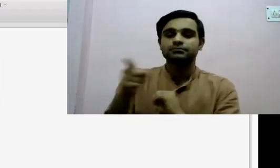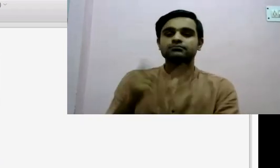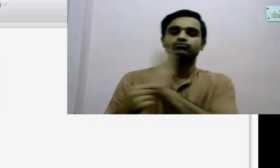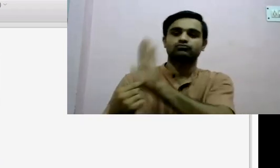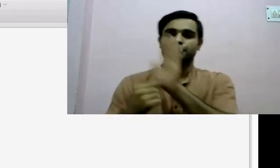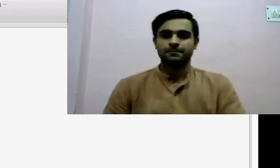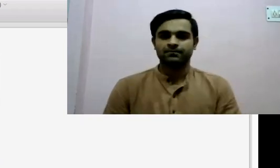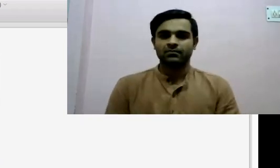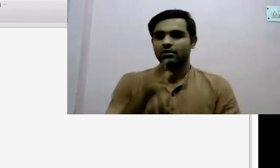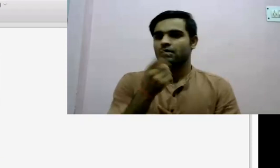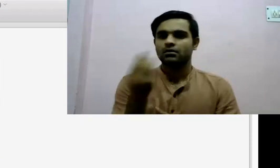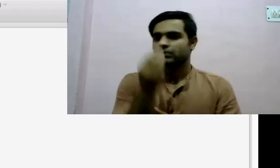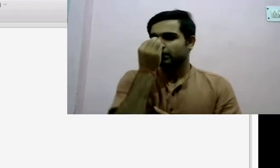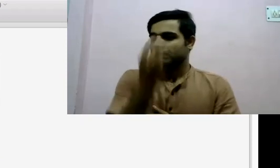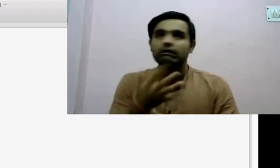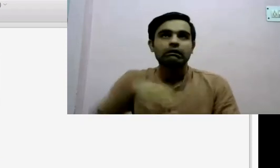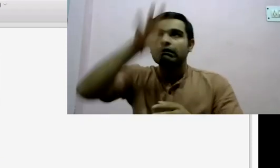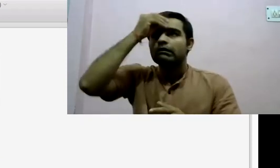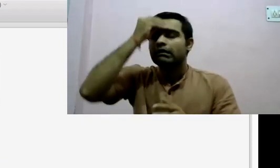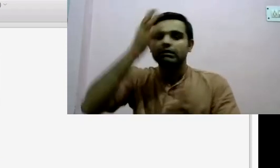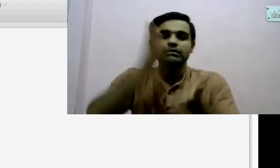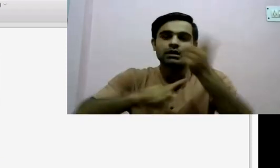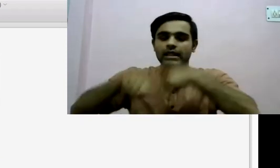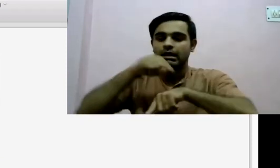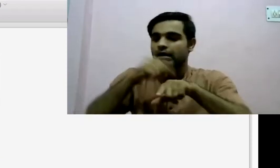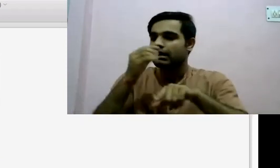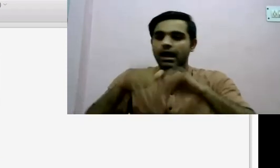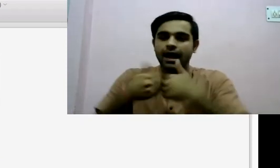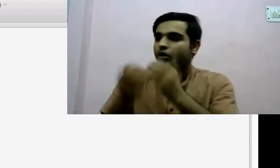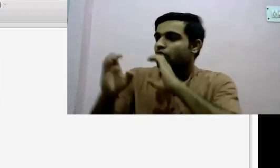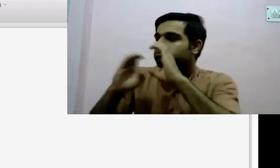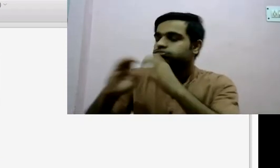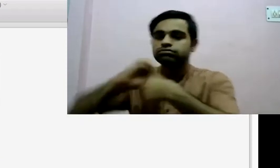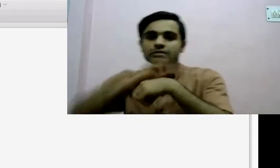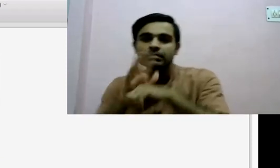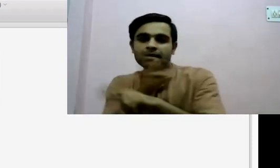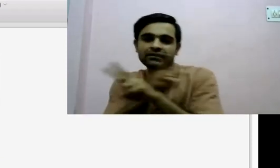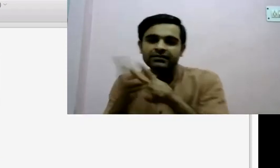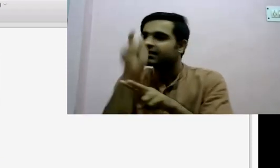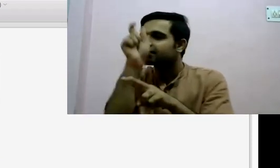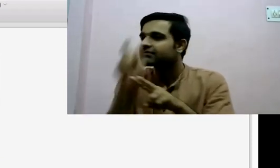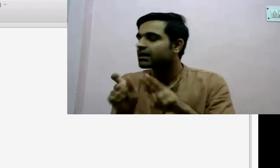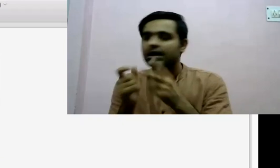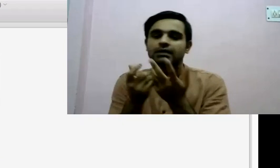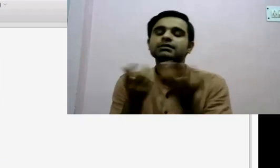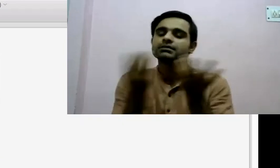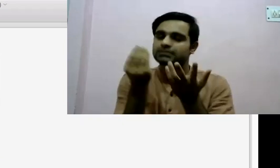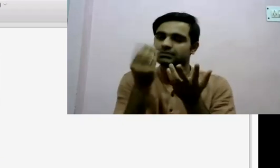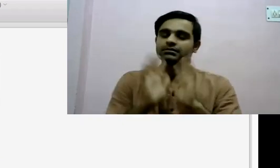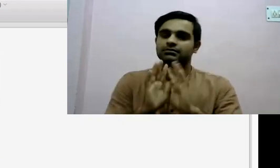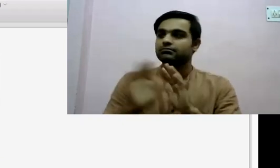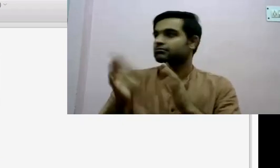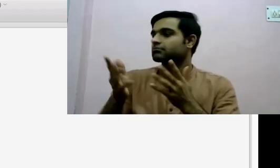is not very easy to learn how to sign, you know, over 3 or 4 slides and by viewing the